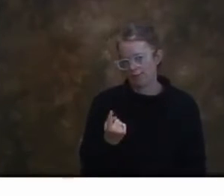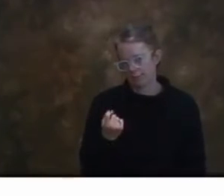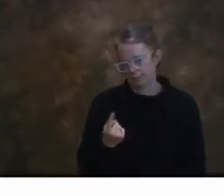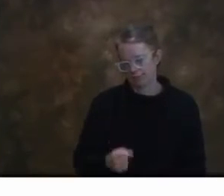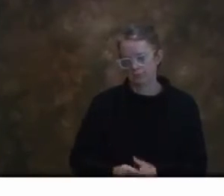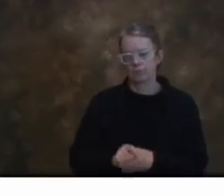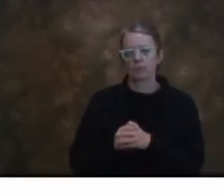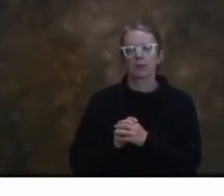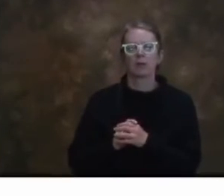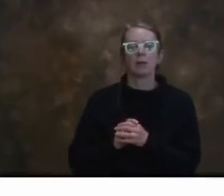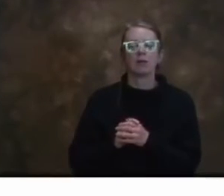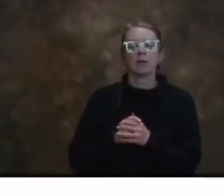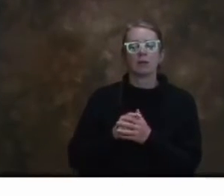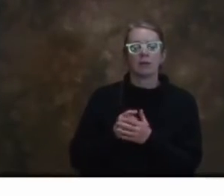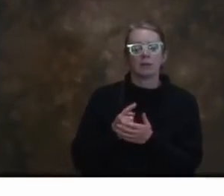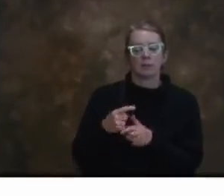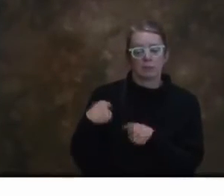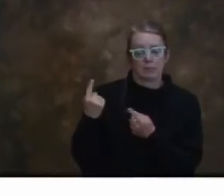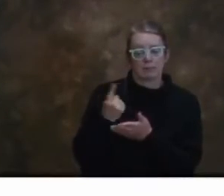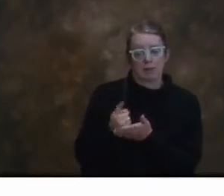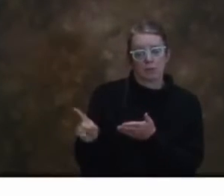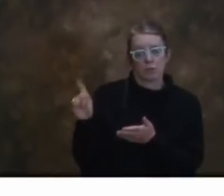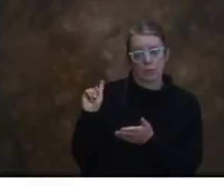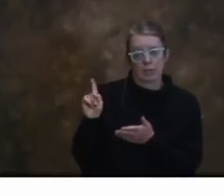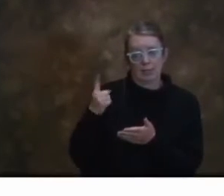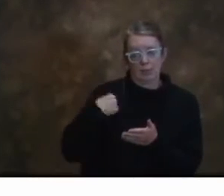last week, Buncombe County HHS has administered